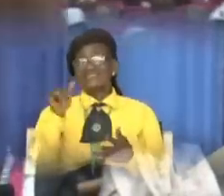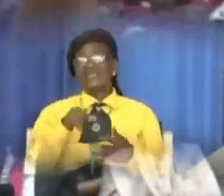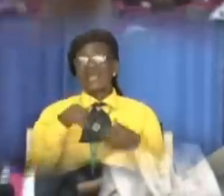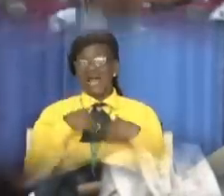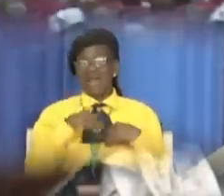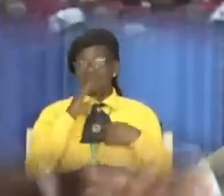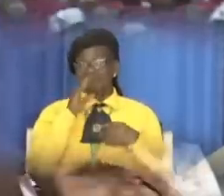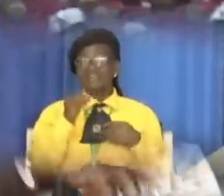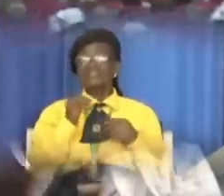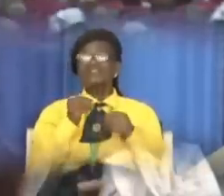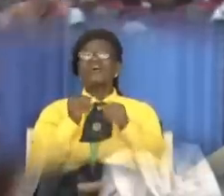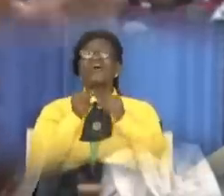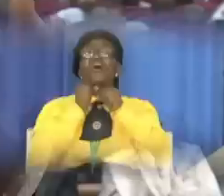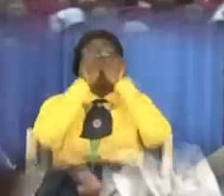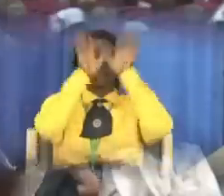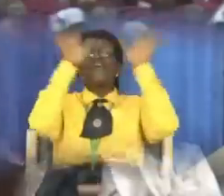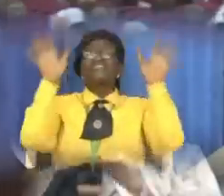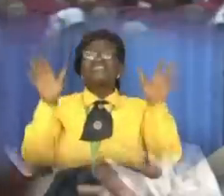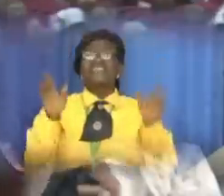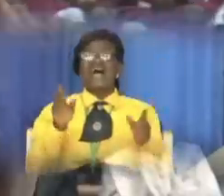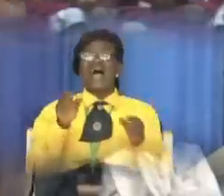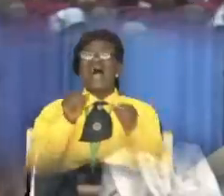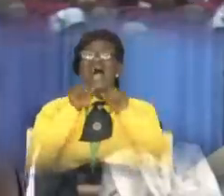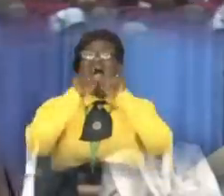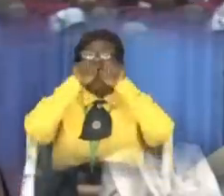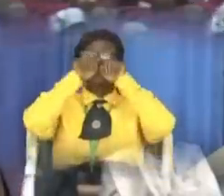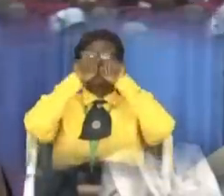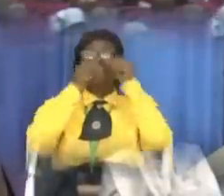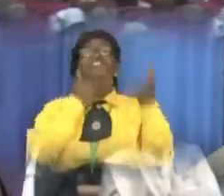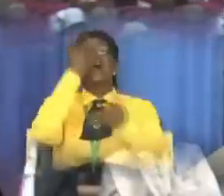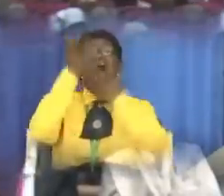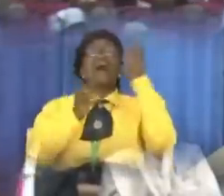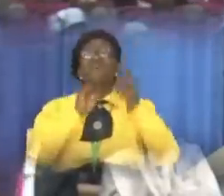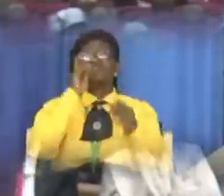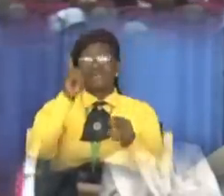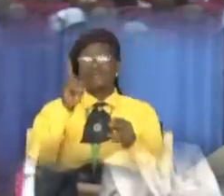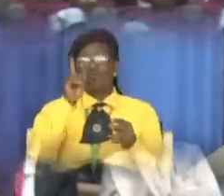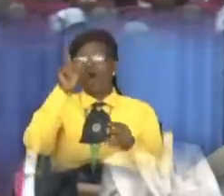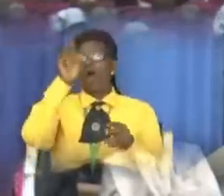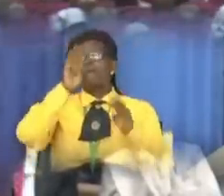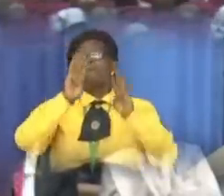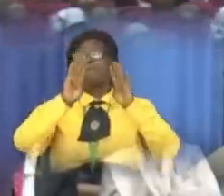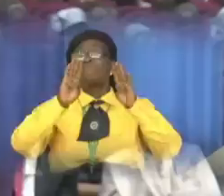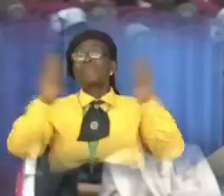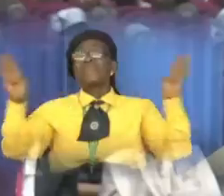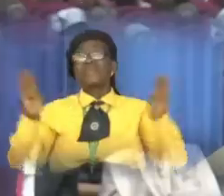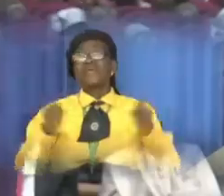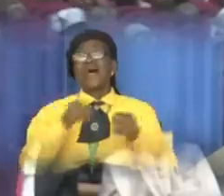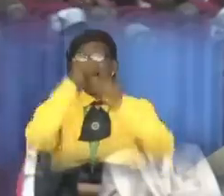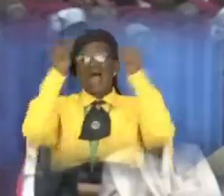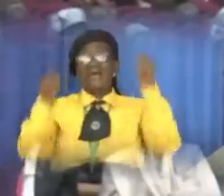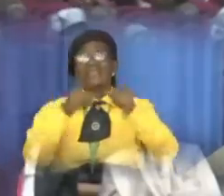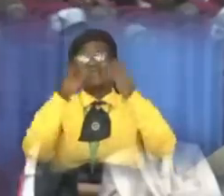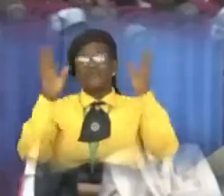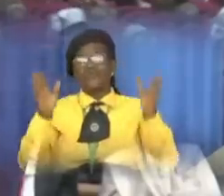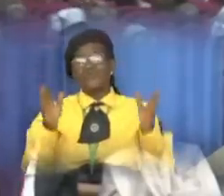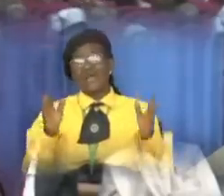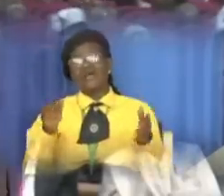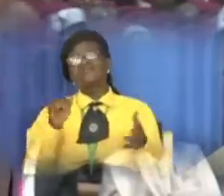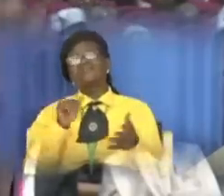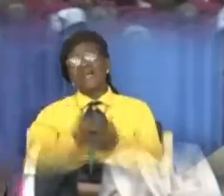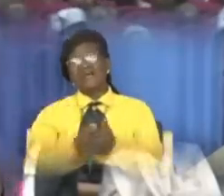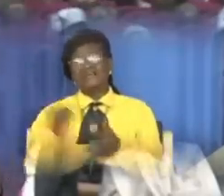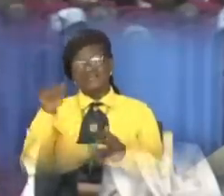one big hallelujah. I don't know which of the three kind of hallelujah it was that they shouted that day, whether it's